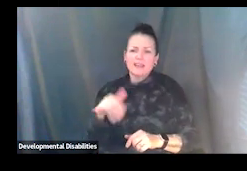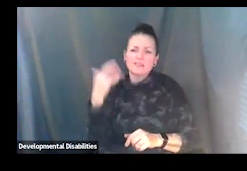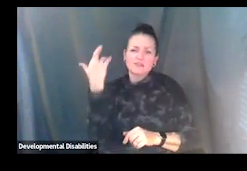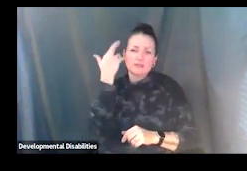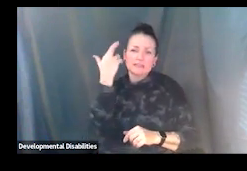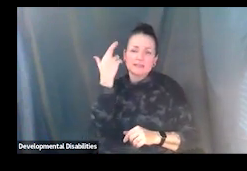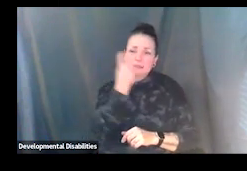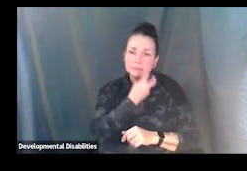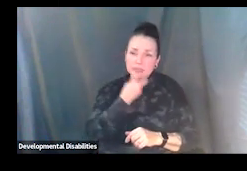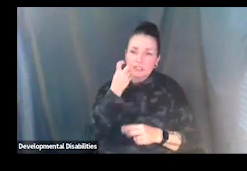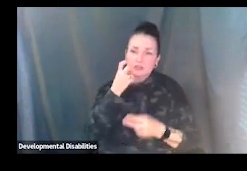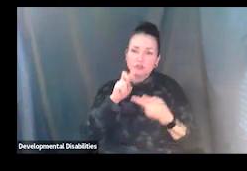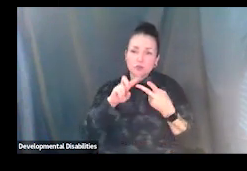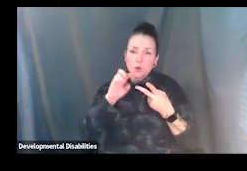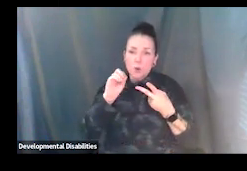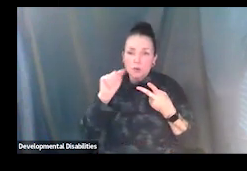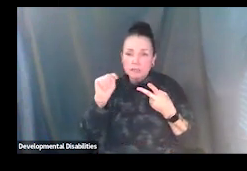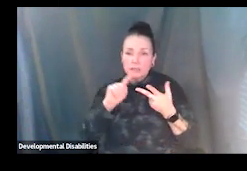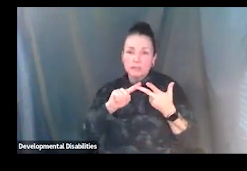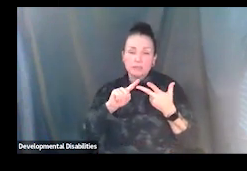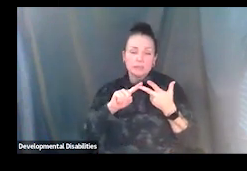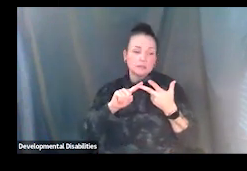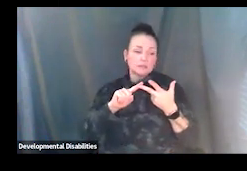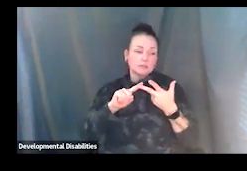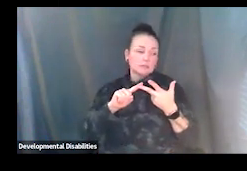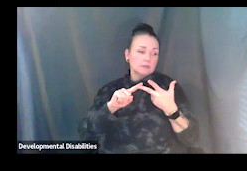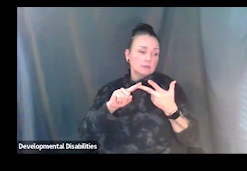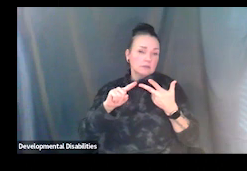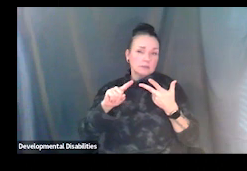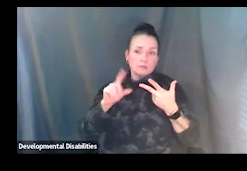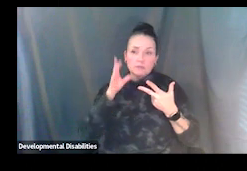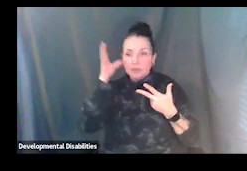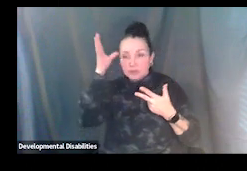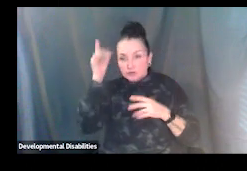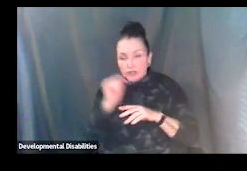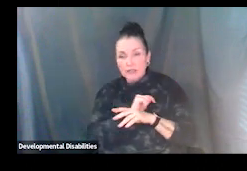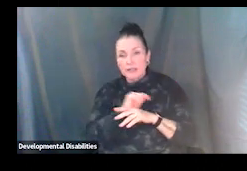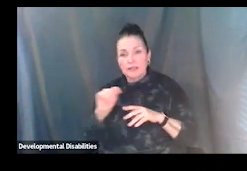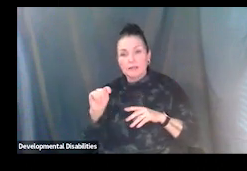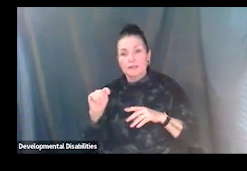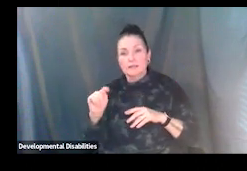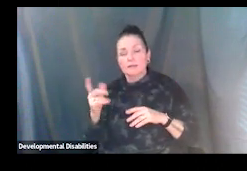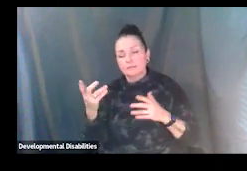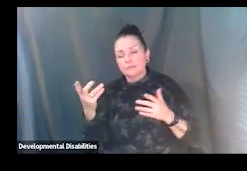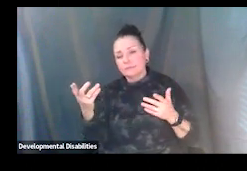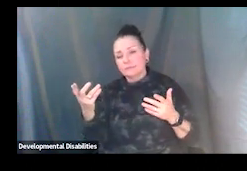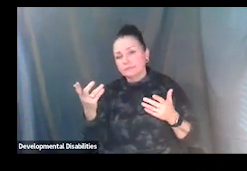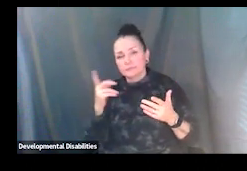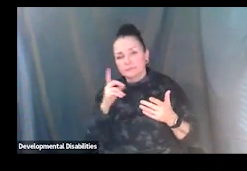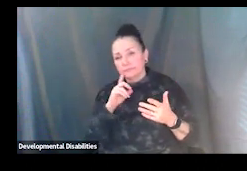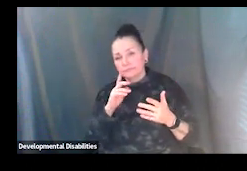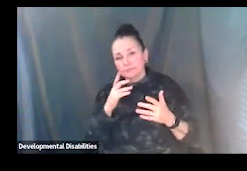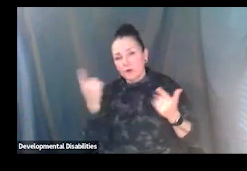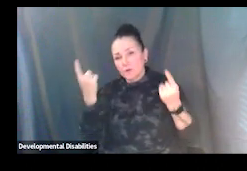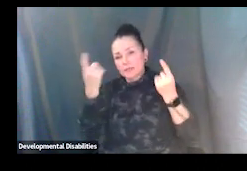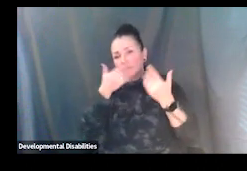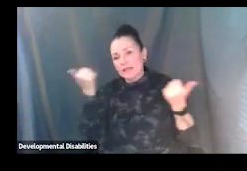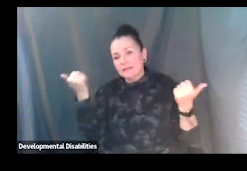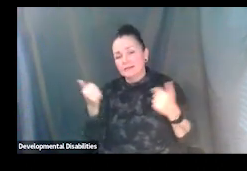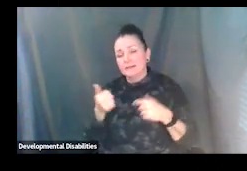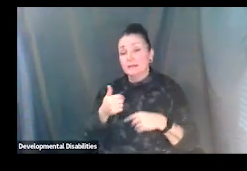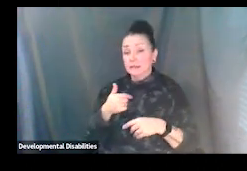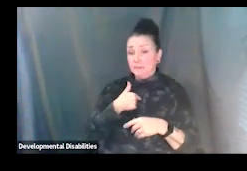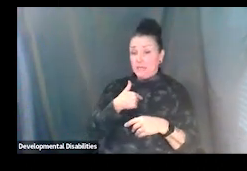that. And ultimately, I can talk about these things sort of in a vacuum, and they are fairly straightforward. But Dr. Ogilvy